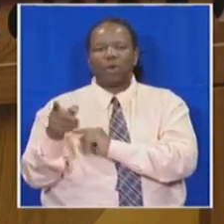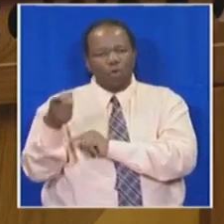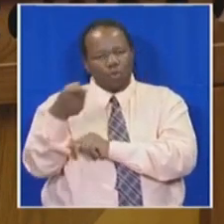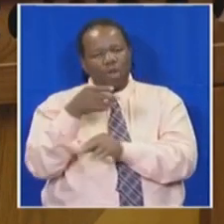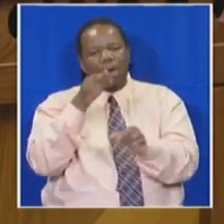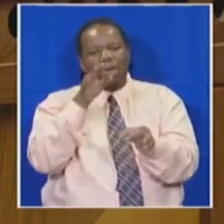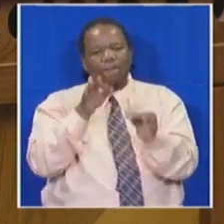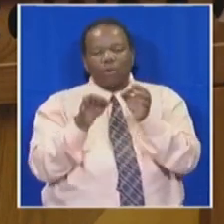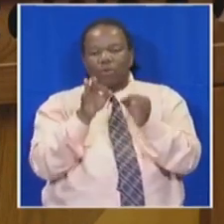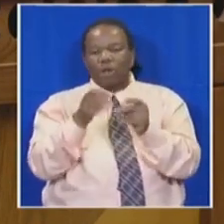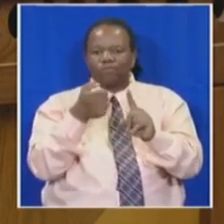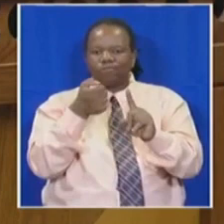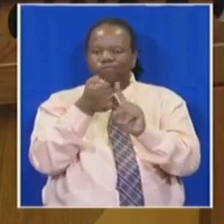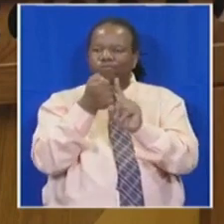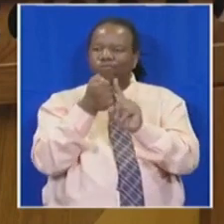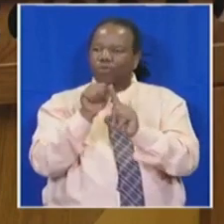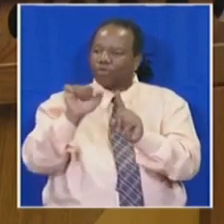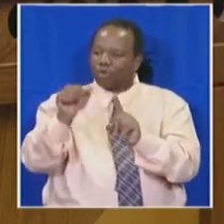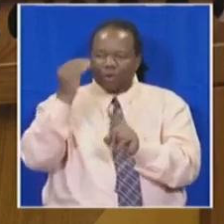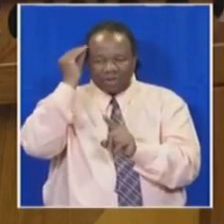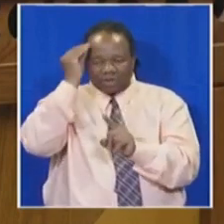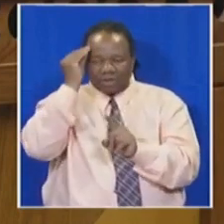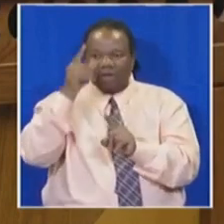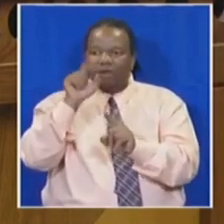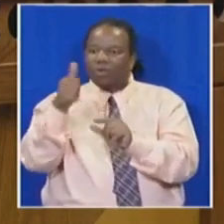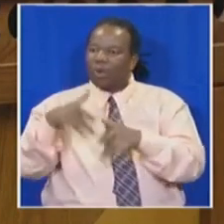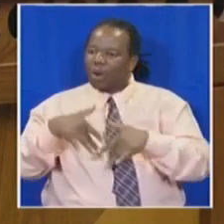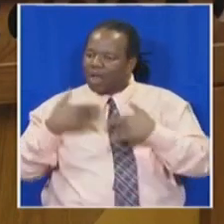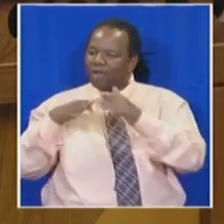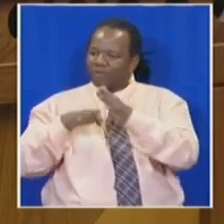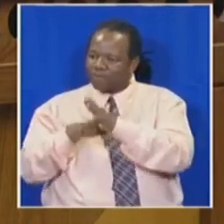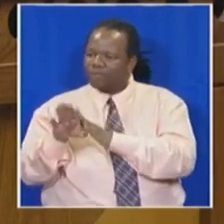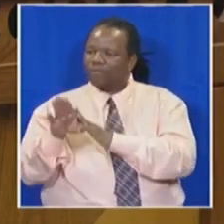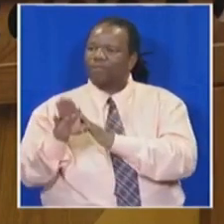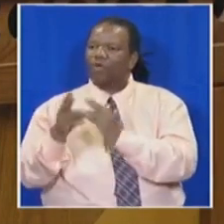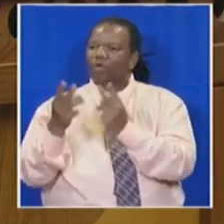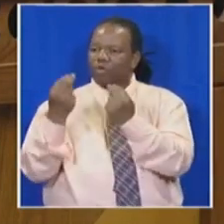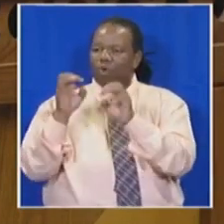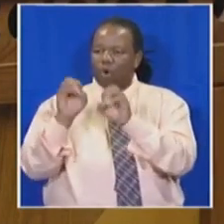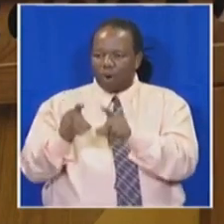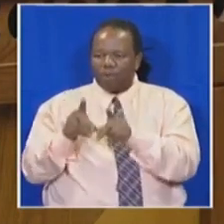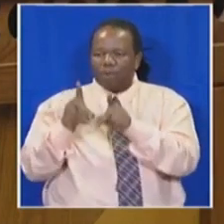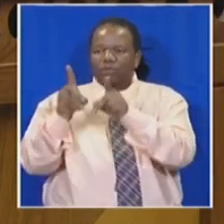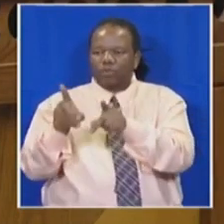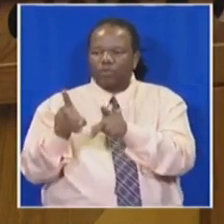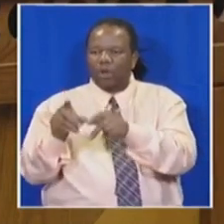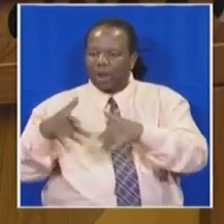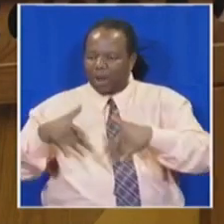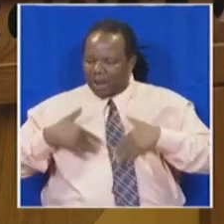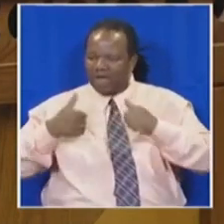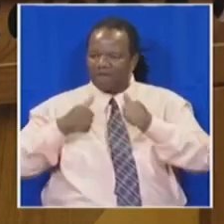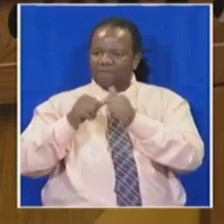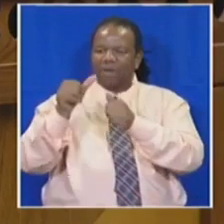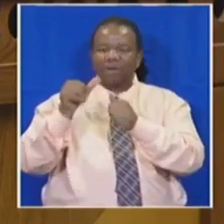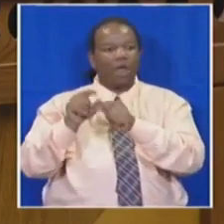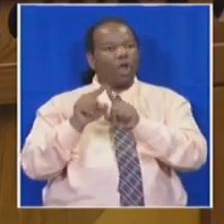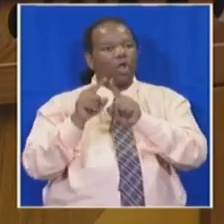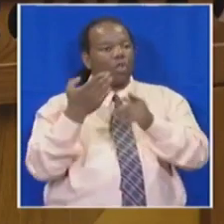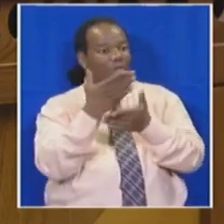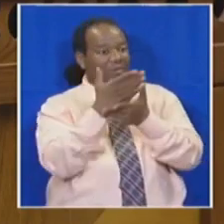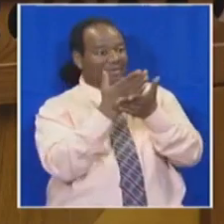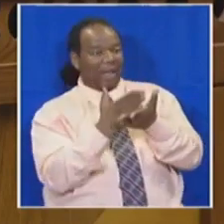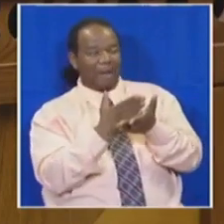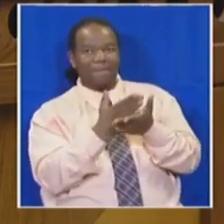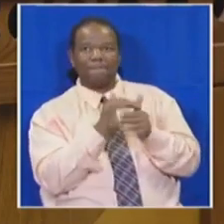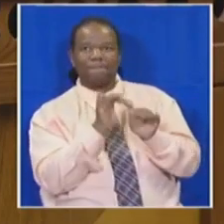your interests, for the improvement of your lives, for new opportunities, and for a better life. Not just for some of the